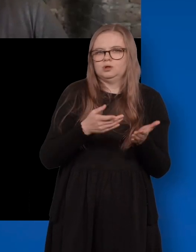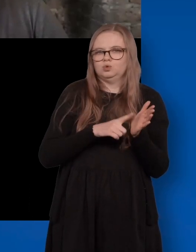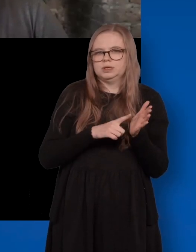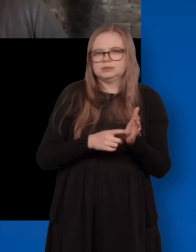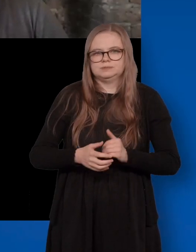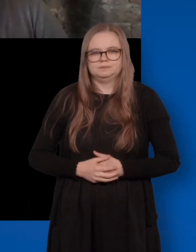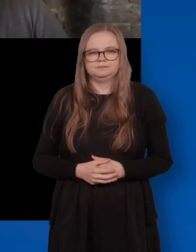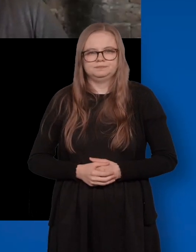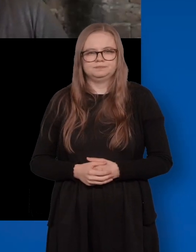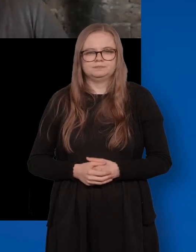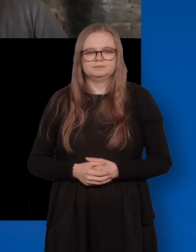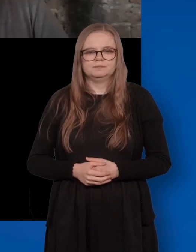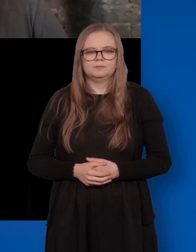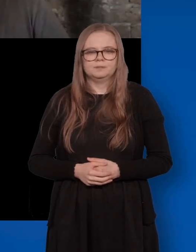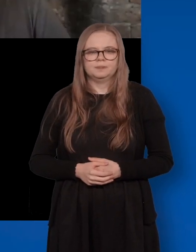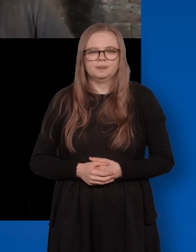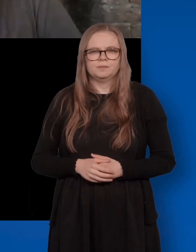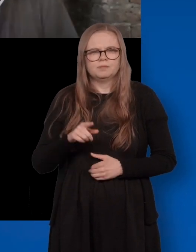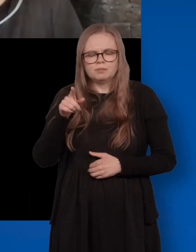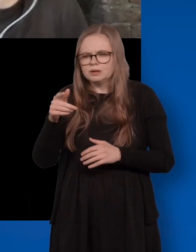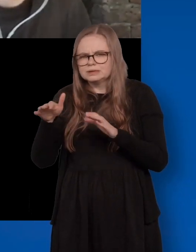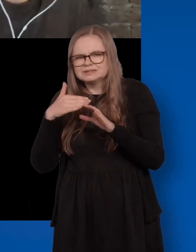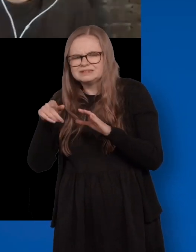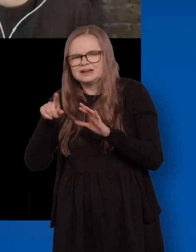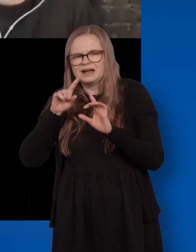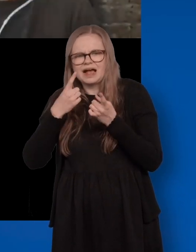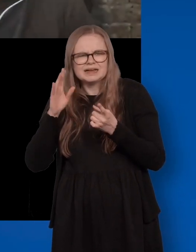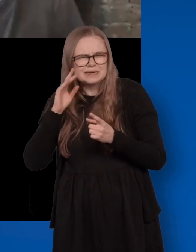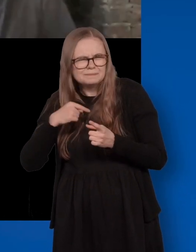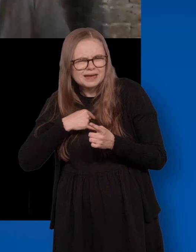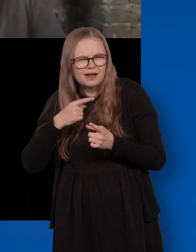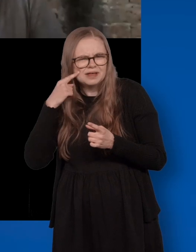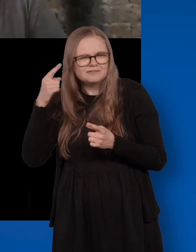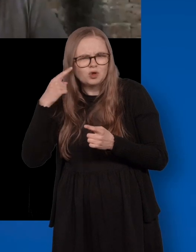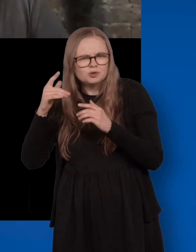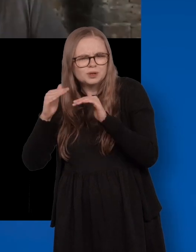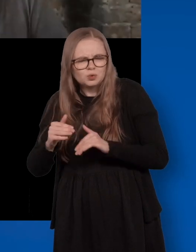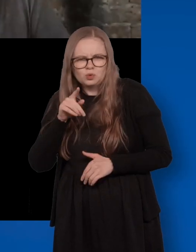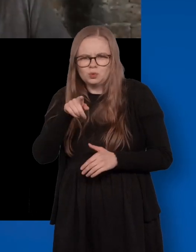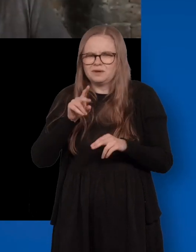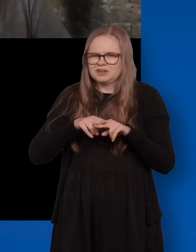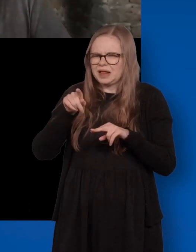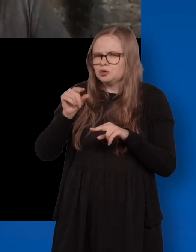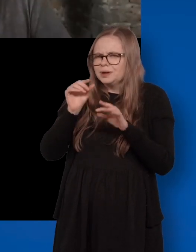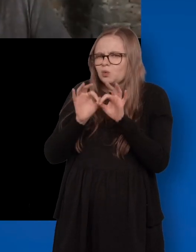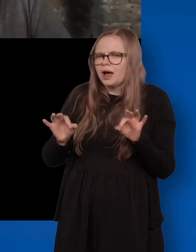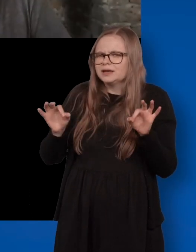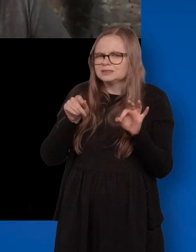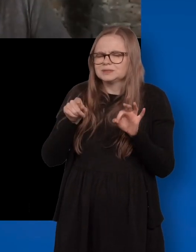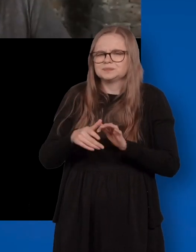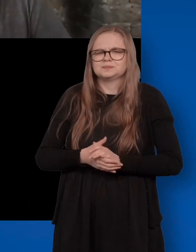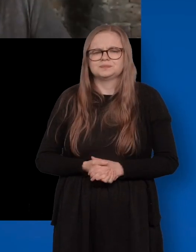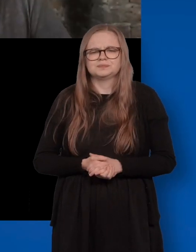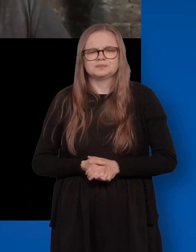Lukas. Okay, so is everyone struggling to hear me? Is my volume okay? You're a bit soft.